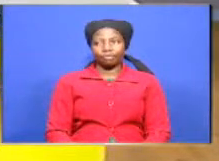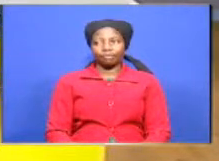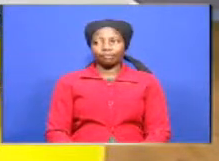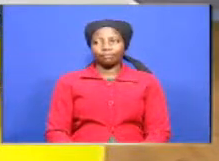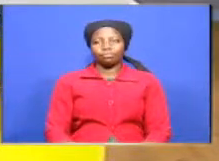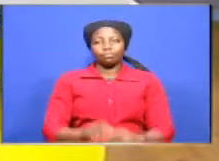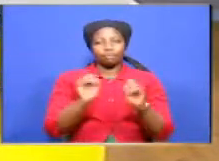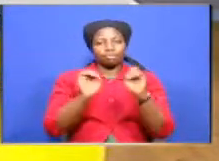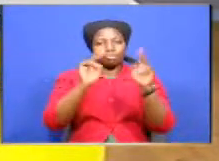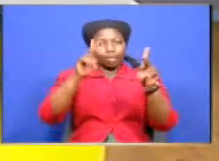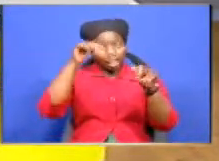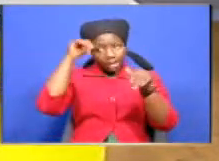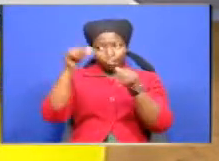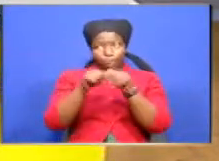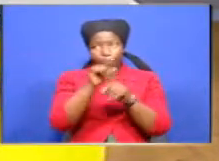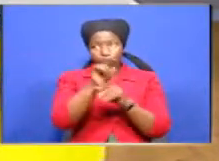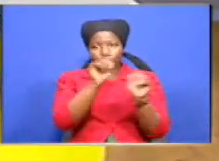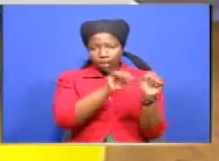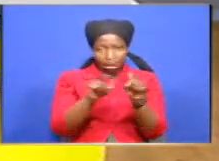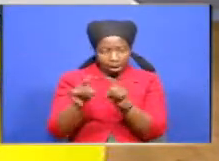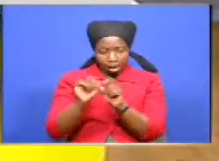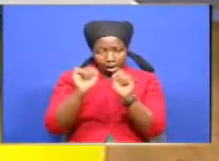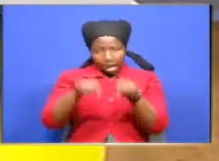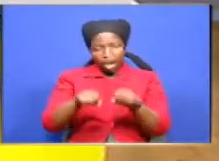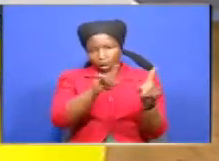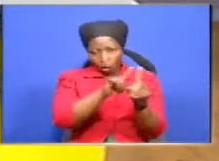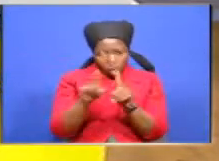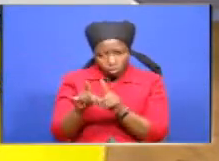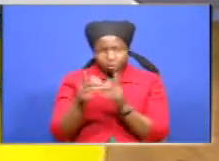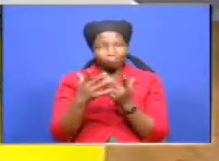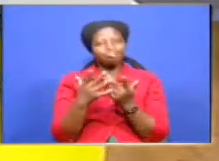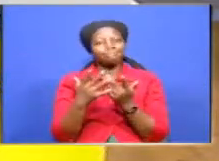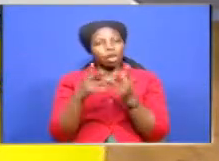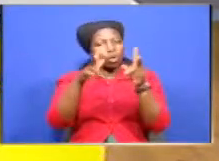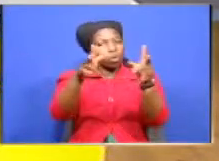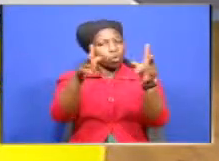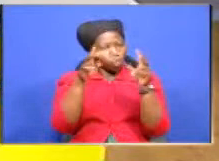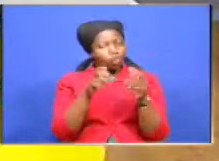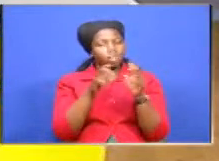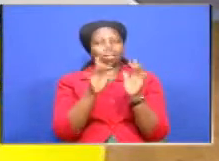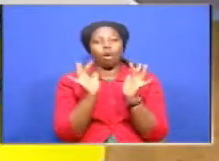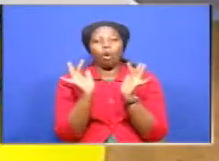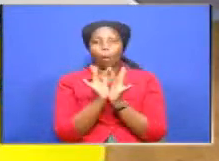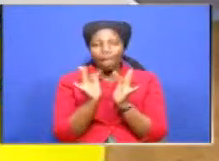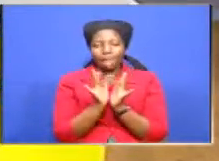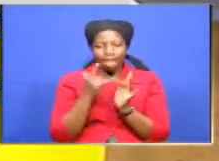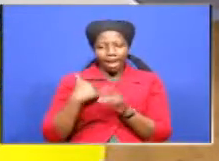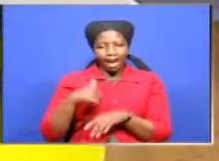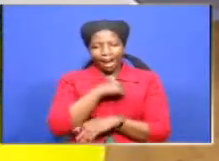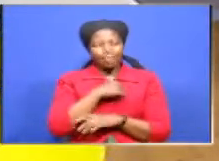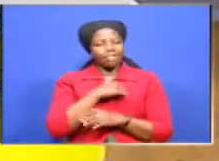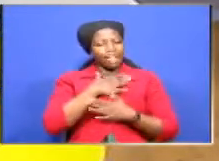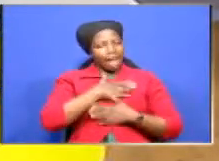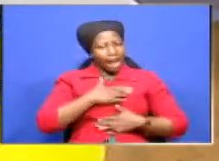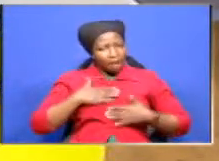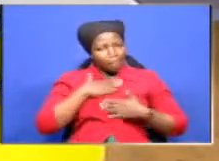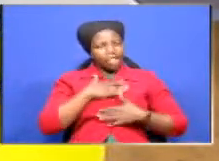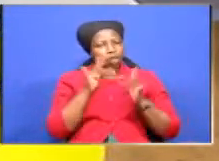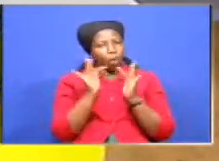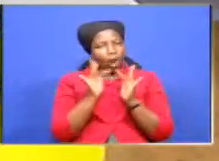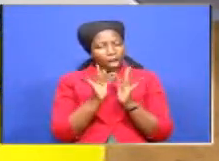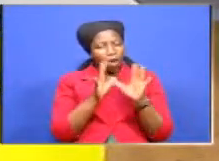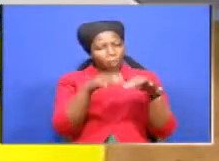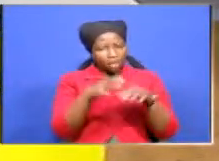All right, remember you can also stream this broadcast online. We appreciate our online community.